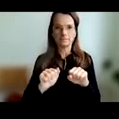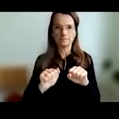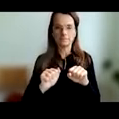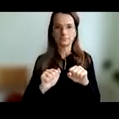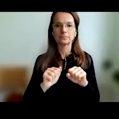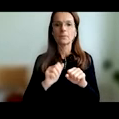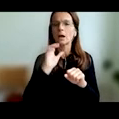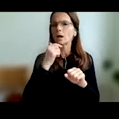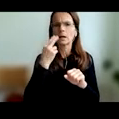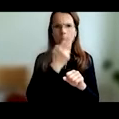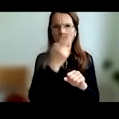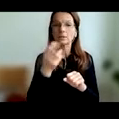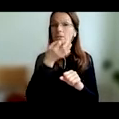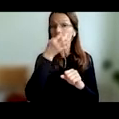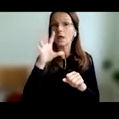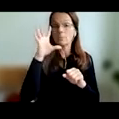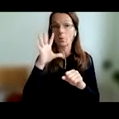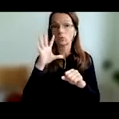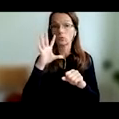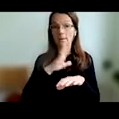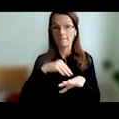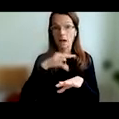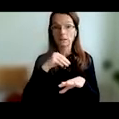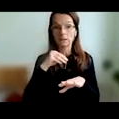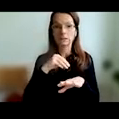of competencies.